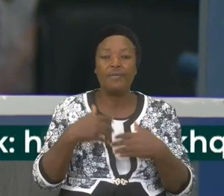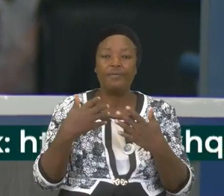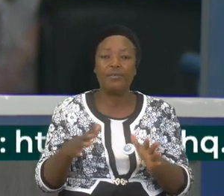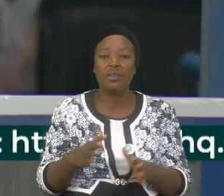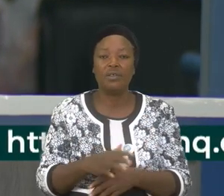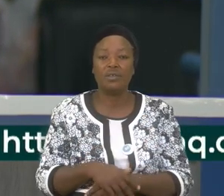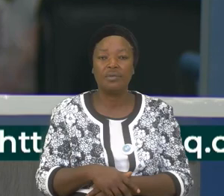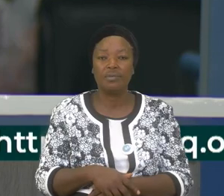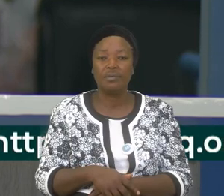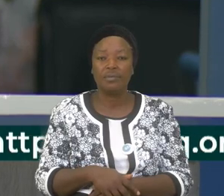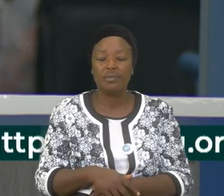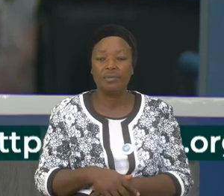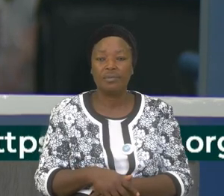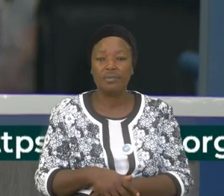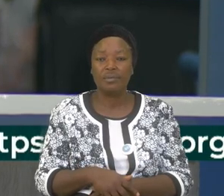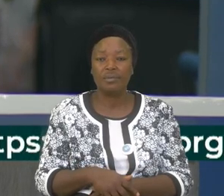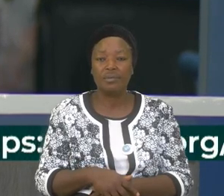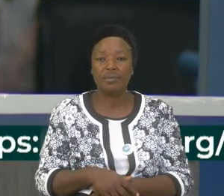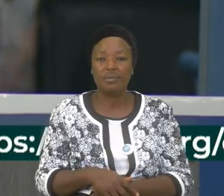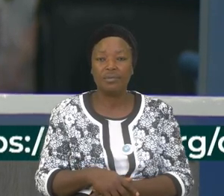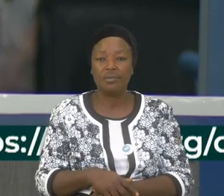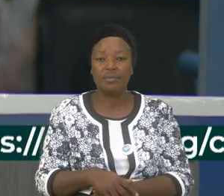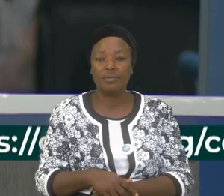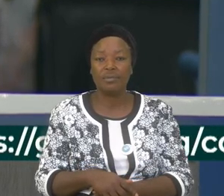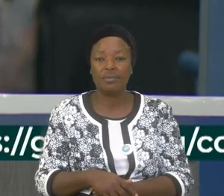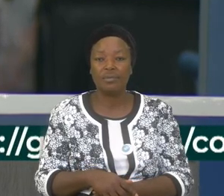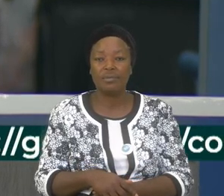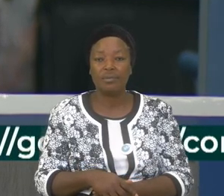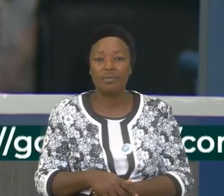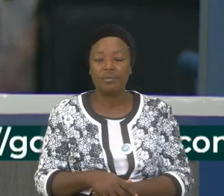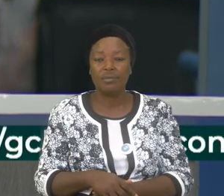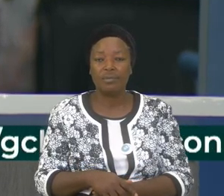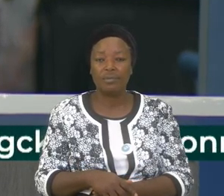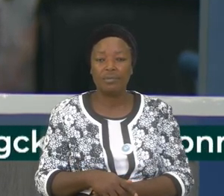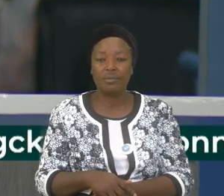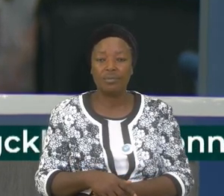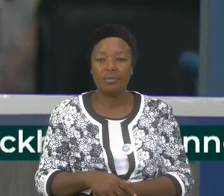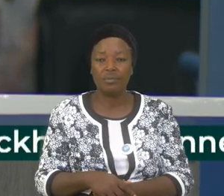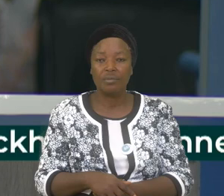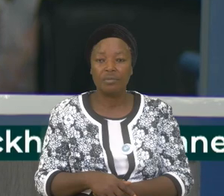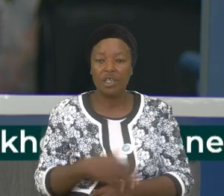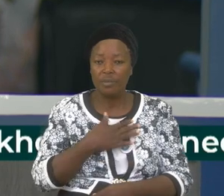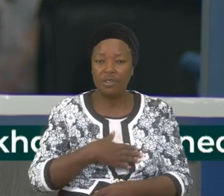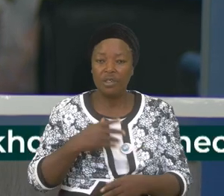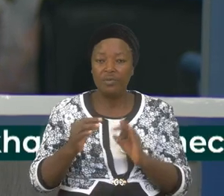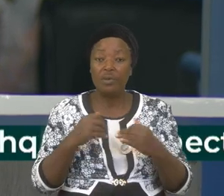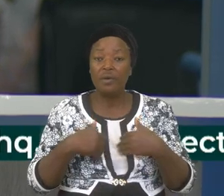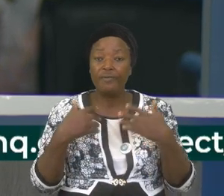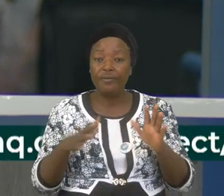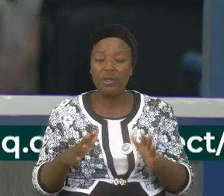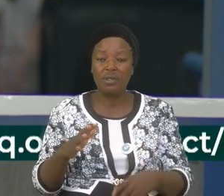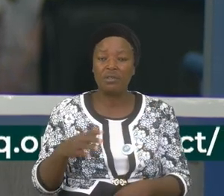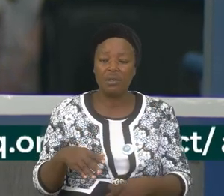in the front, if you are finished, on my left hand side, can you wave to us so that we know you